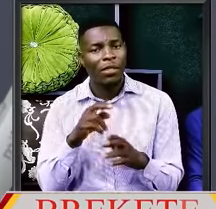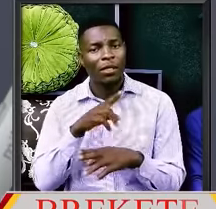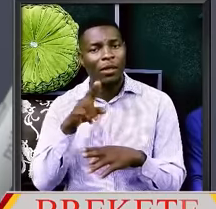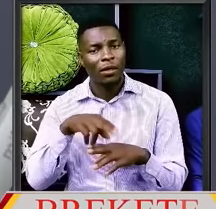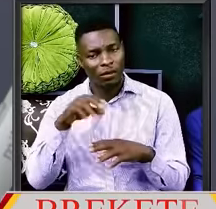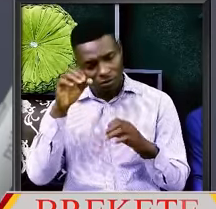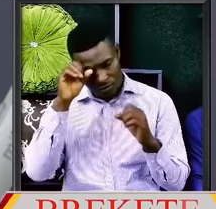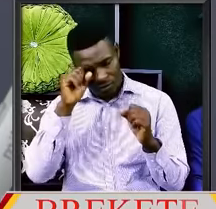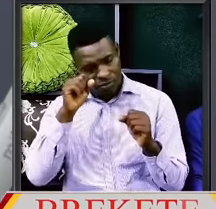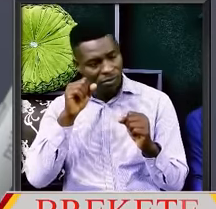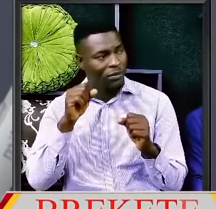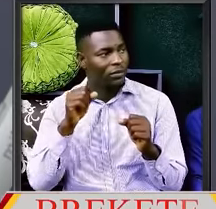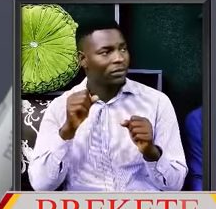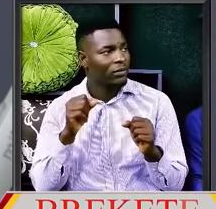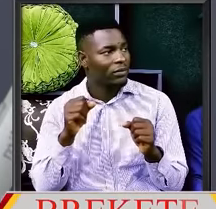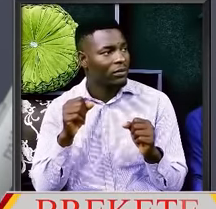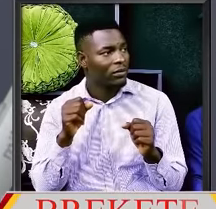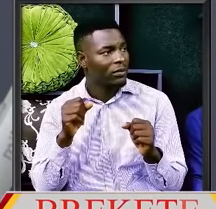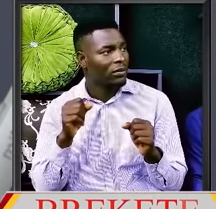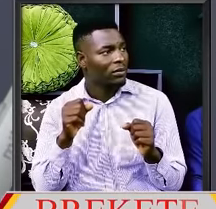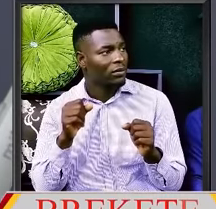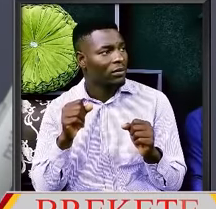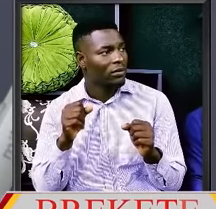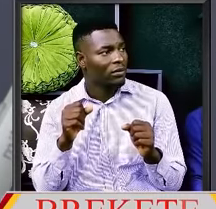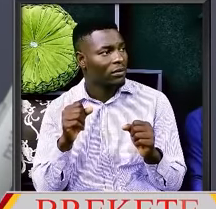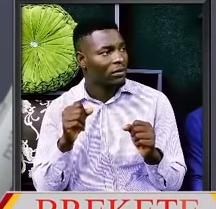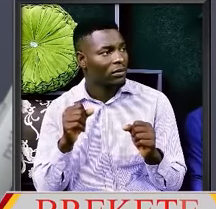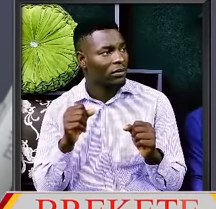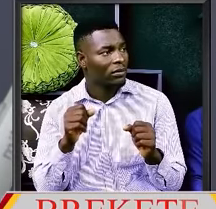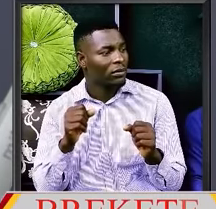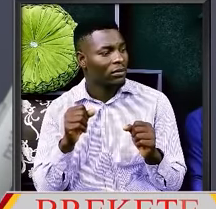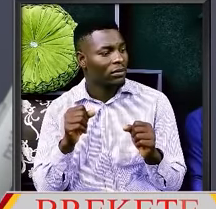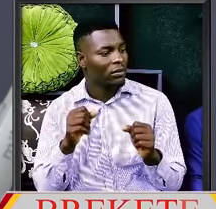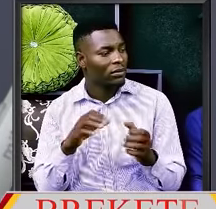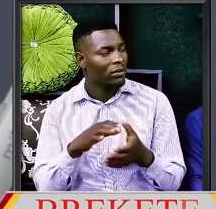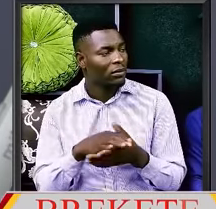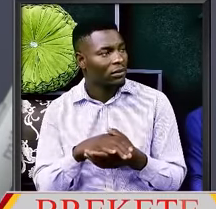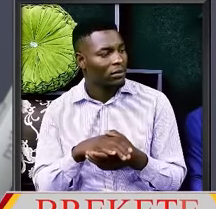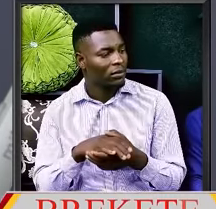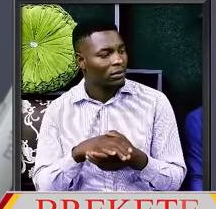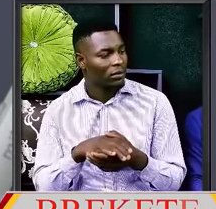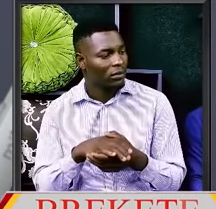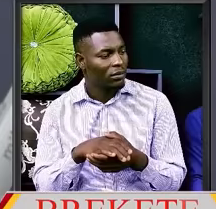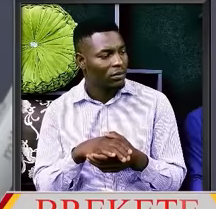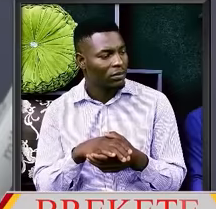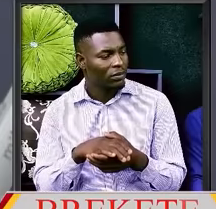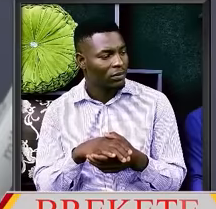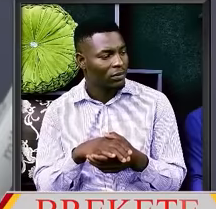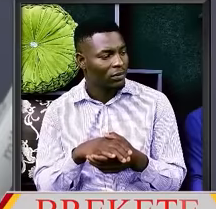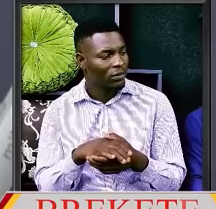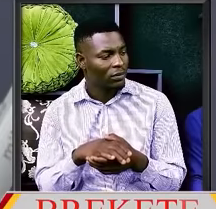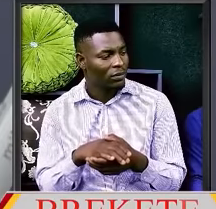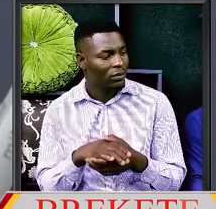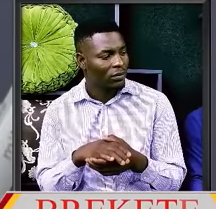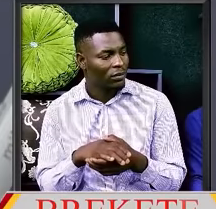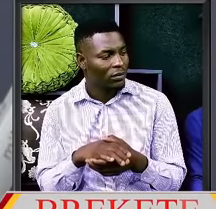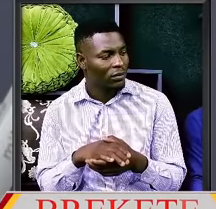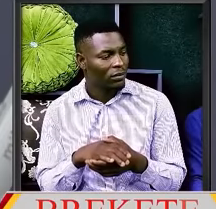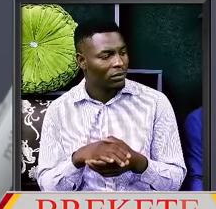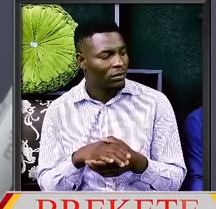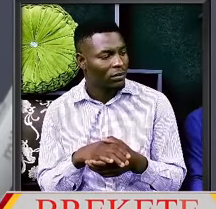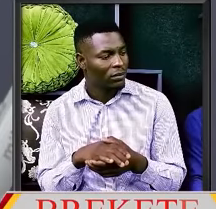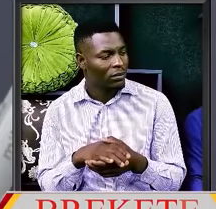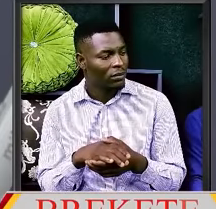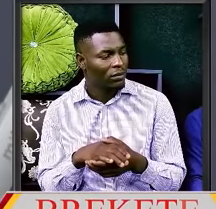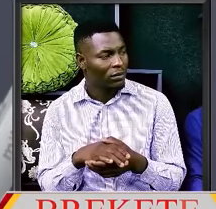God go help you. I don't know any of them. Thank you, ma'am. I want you a mother and a wife. Yes, ma'am. But God go help you. Because this thing is a mystery. If you are making